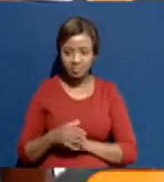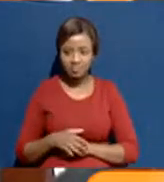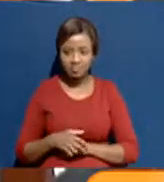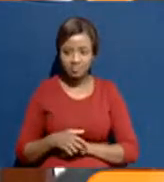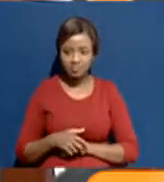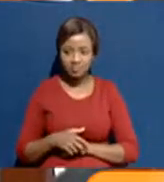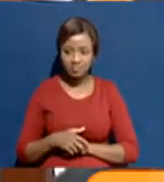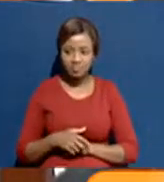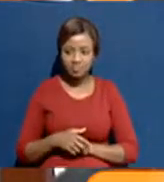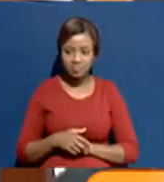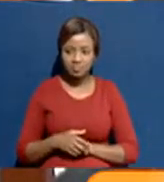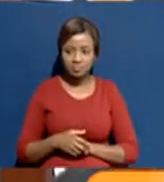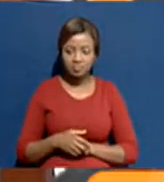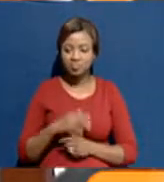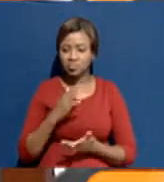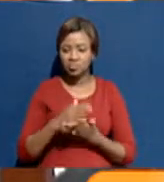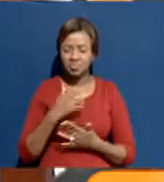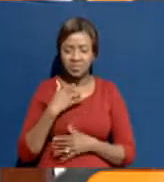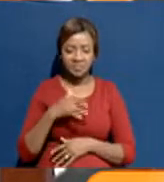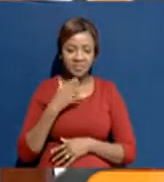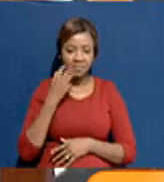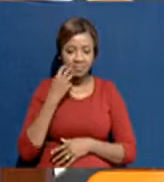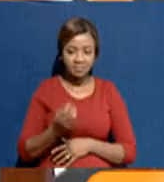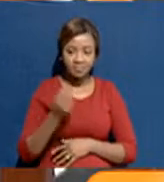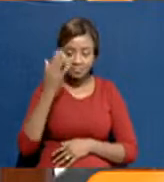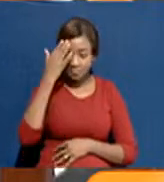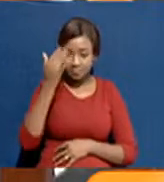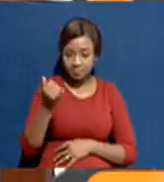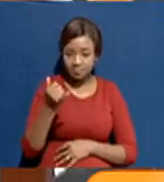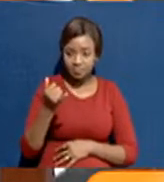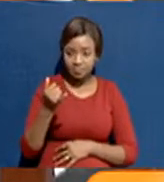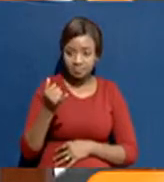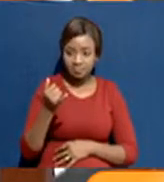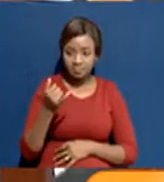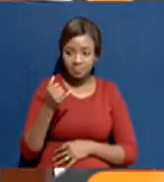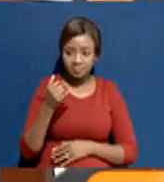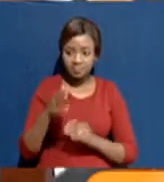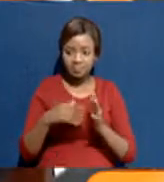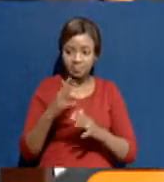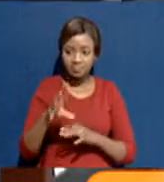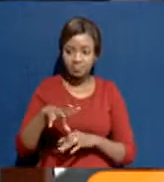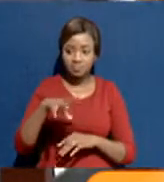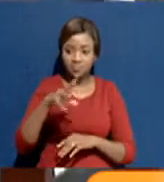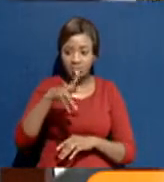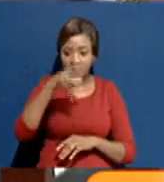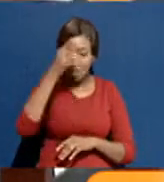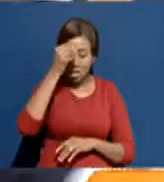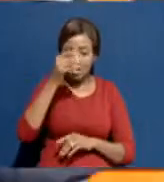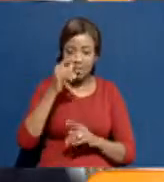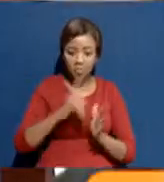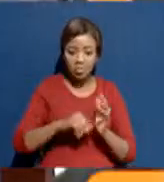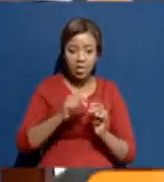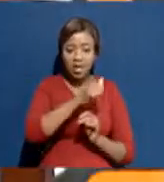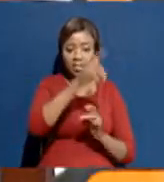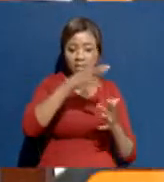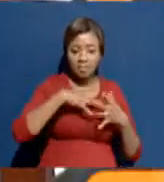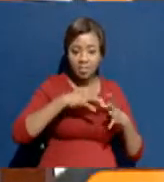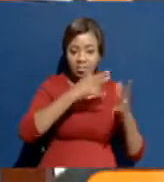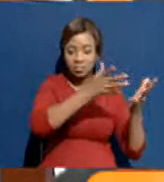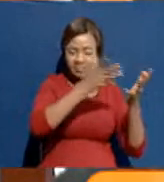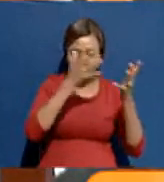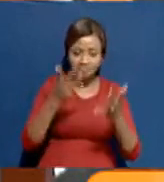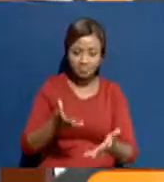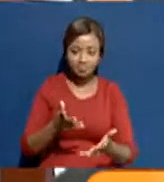I was very saddened, actually. I was very saddened, especially after we learned that, you know, he may have been blocked by some guys who then took over his